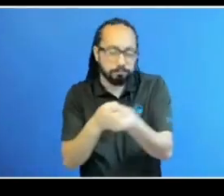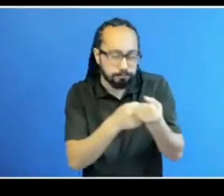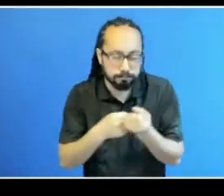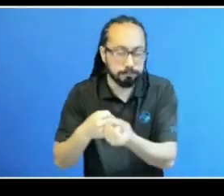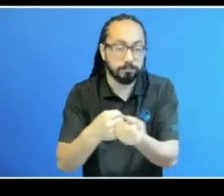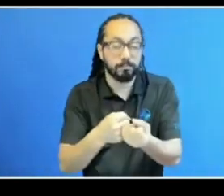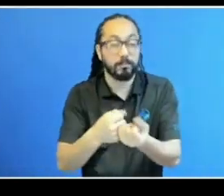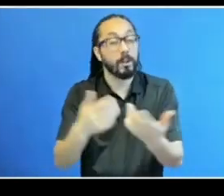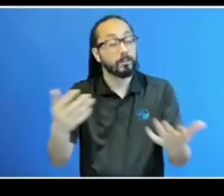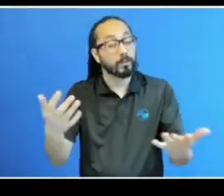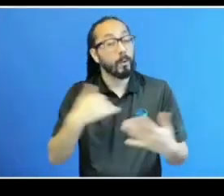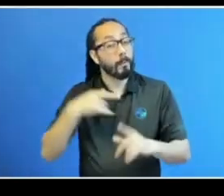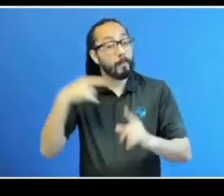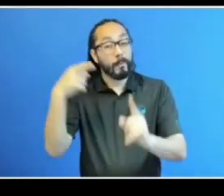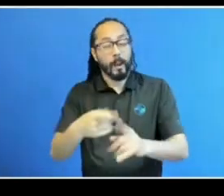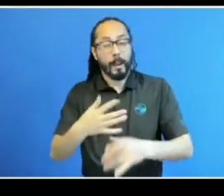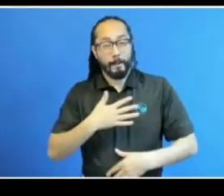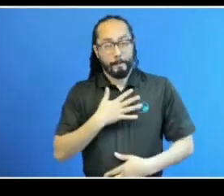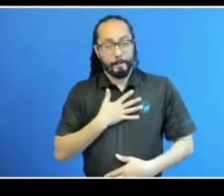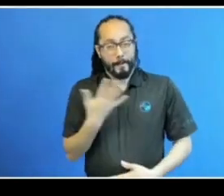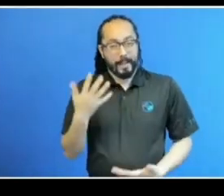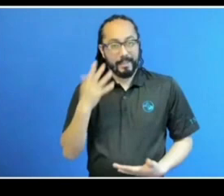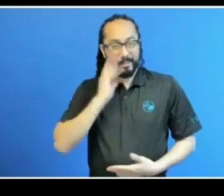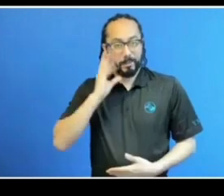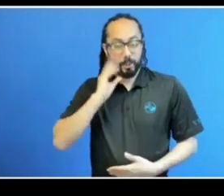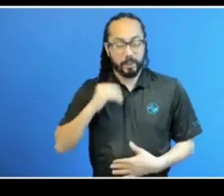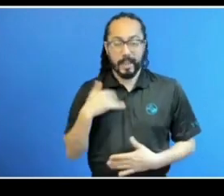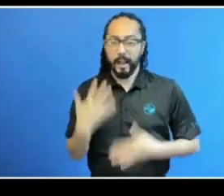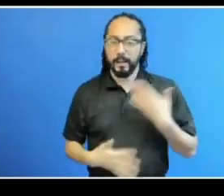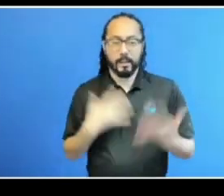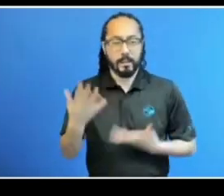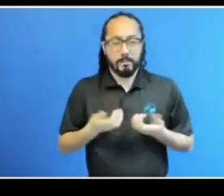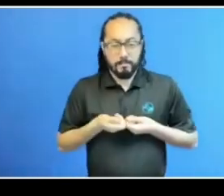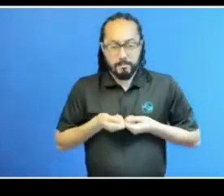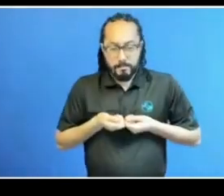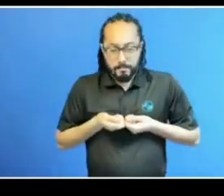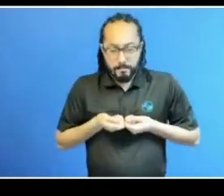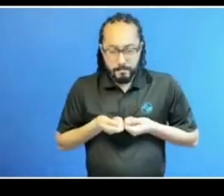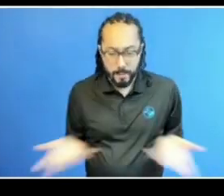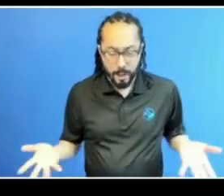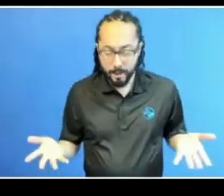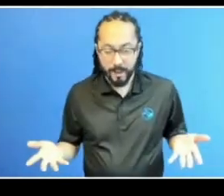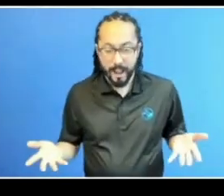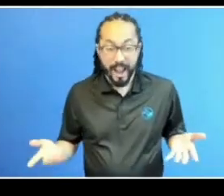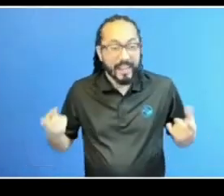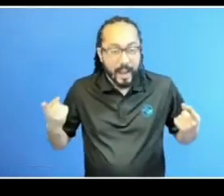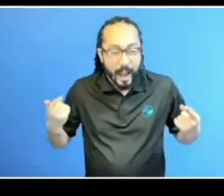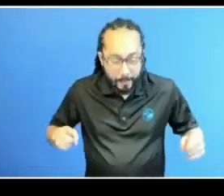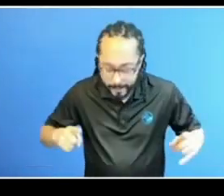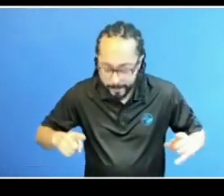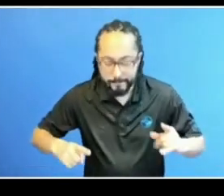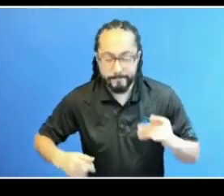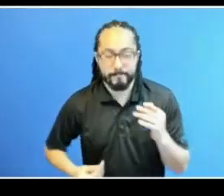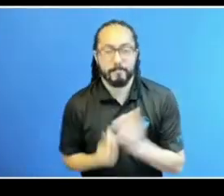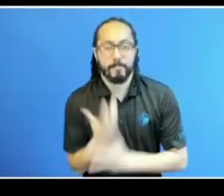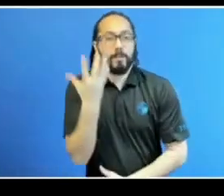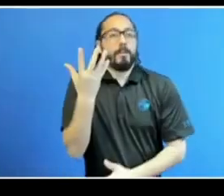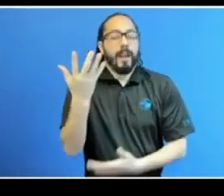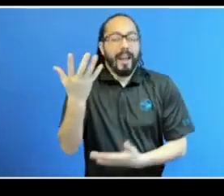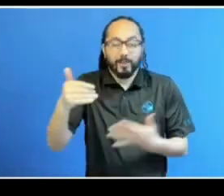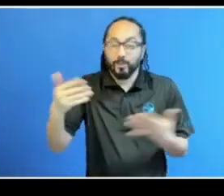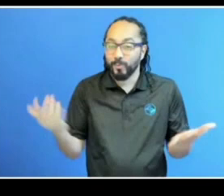burnout, mental health challenges, came this beautiful baby I call Life Out Loud Mental Health Consulting